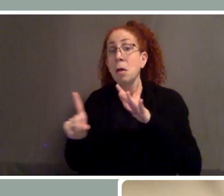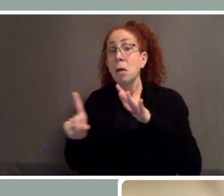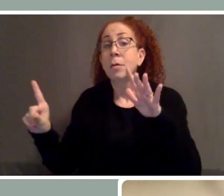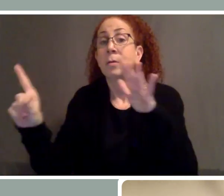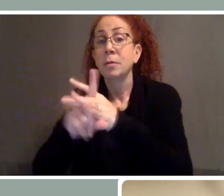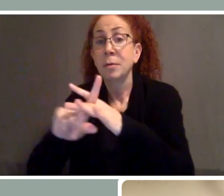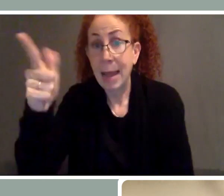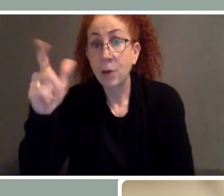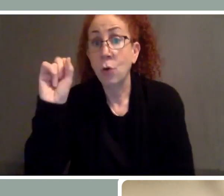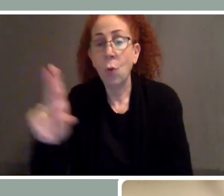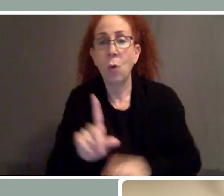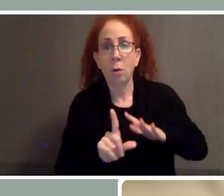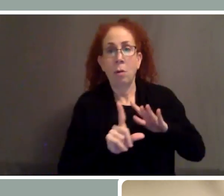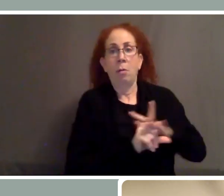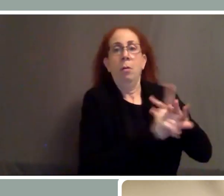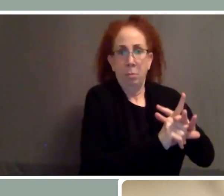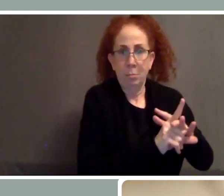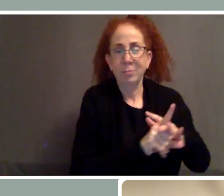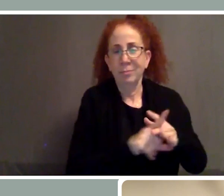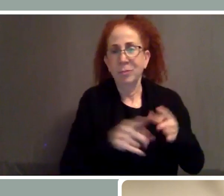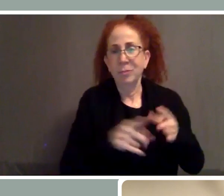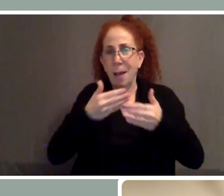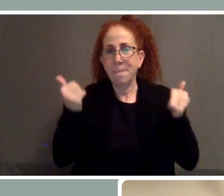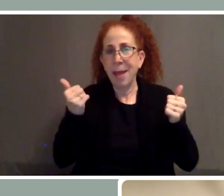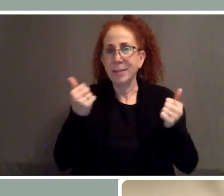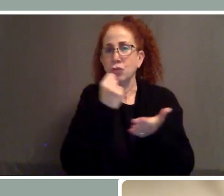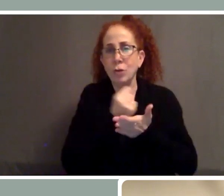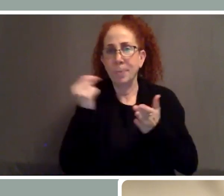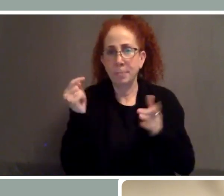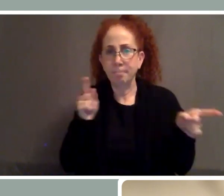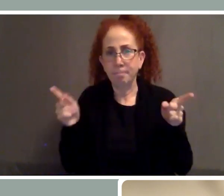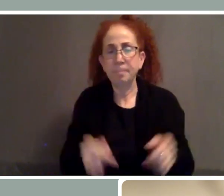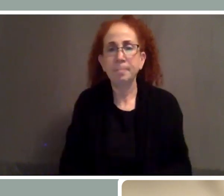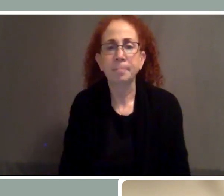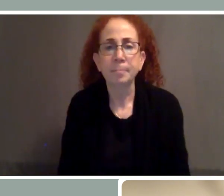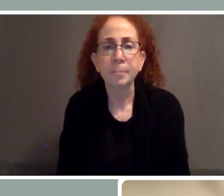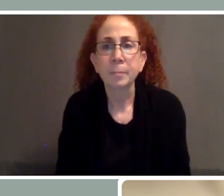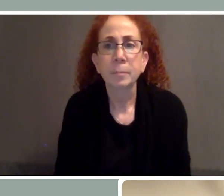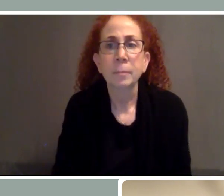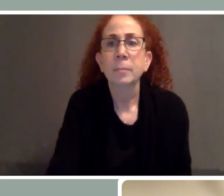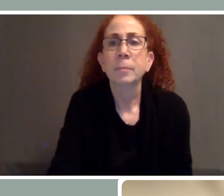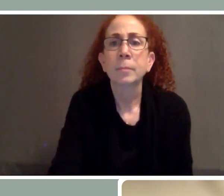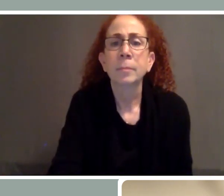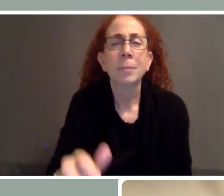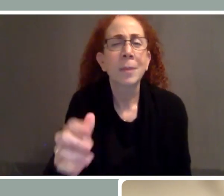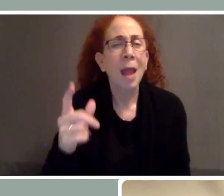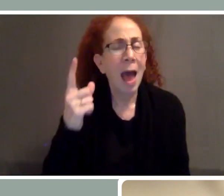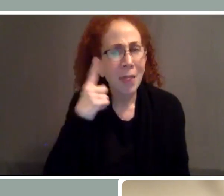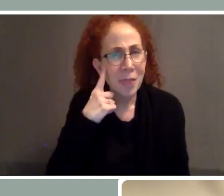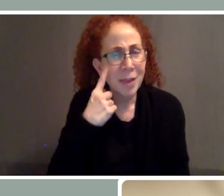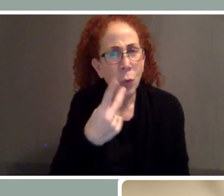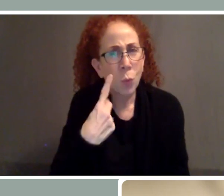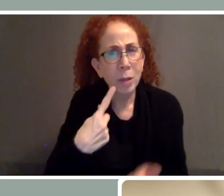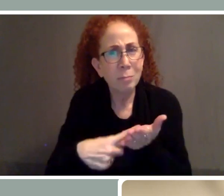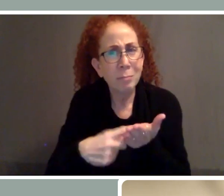think is the best treatment. I think I did this with you, I think, a number of years ago, and